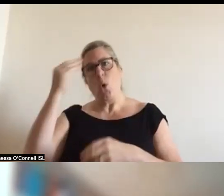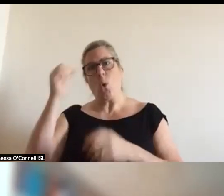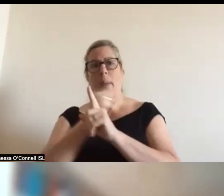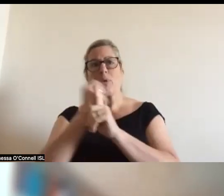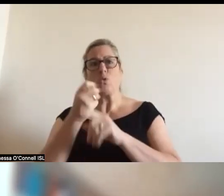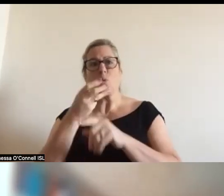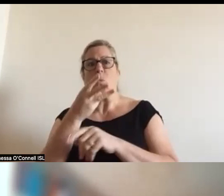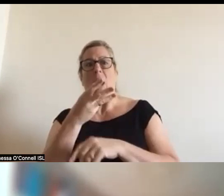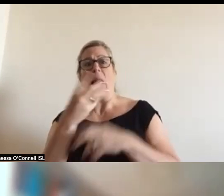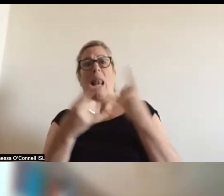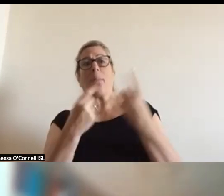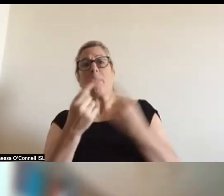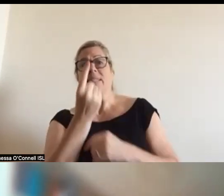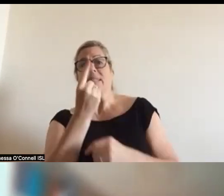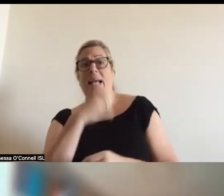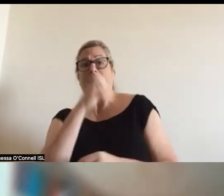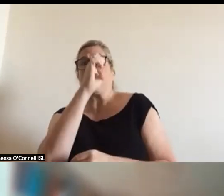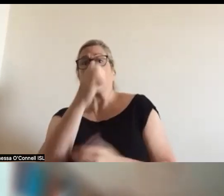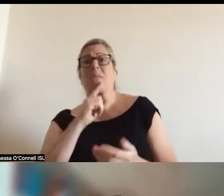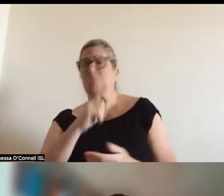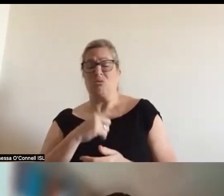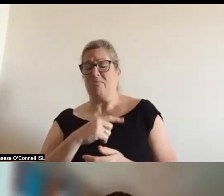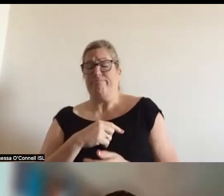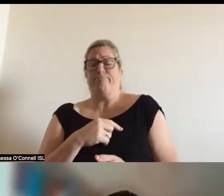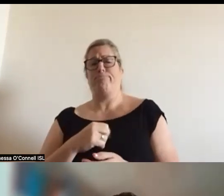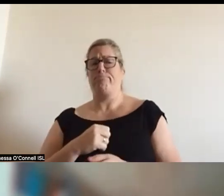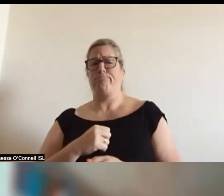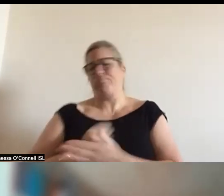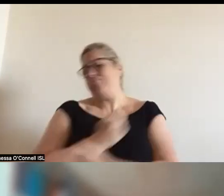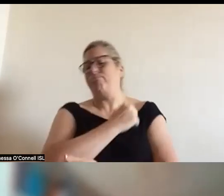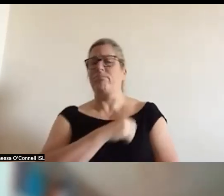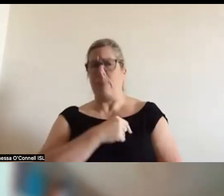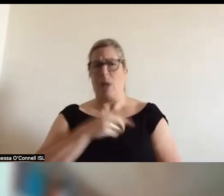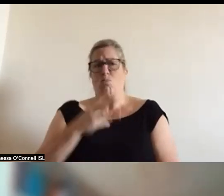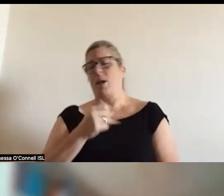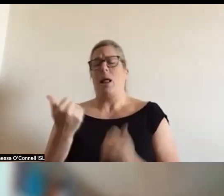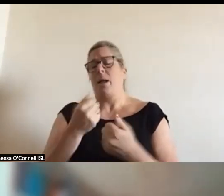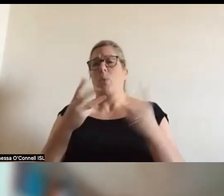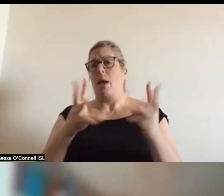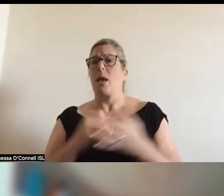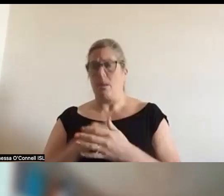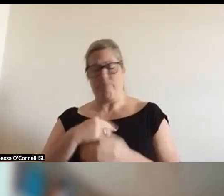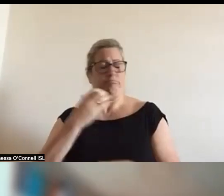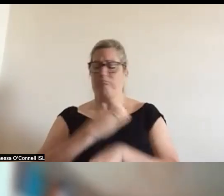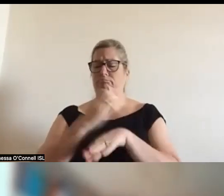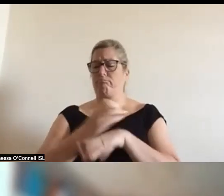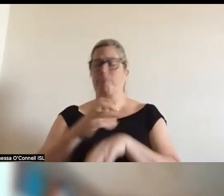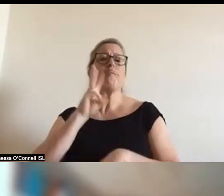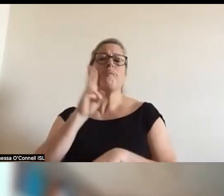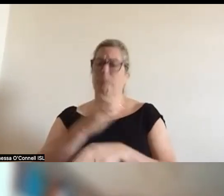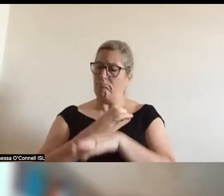know that it is, but sod it, it's not going to put me off. I'm going to do it anyway. And, you know, they're kind of thinking, well, you know,